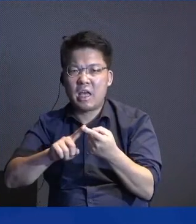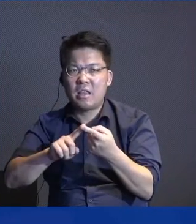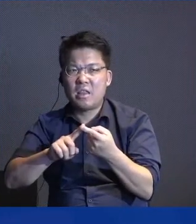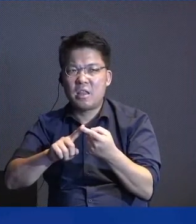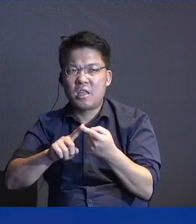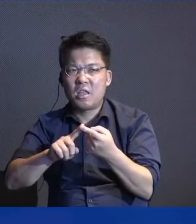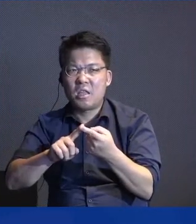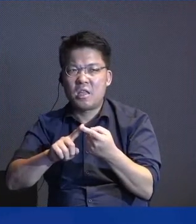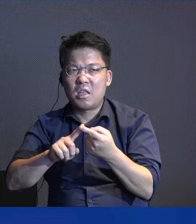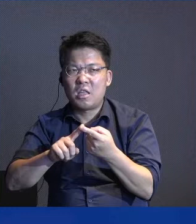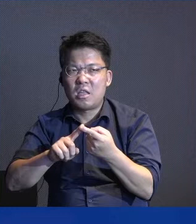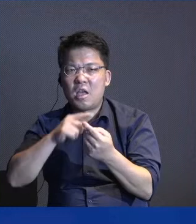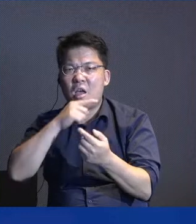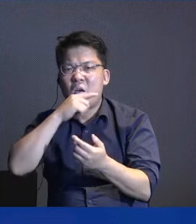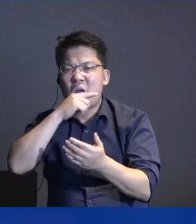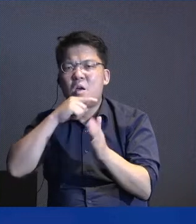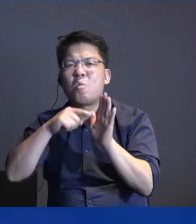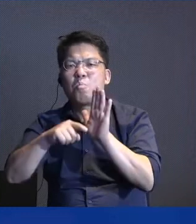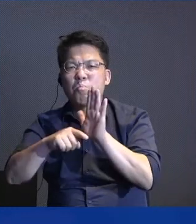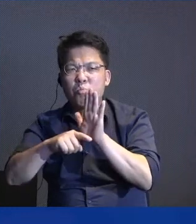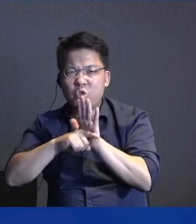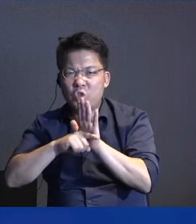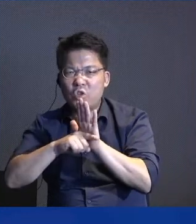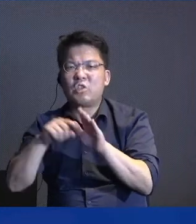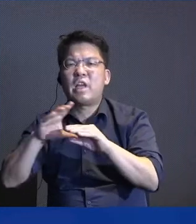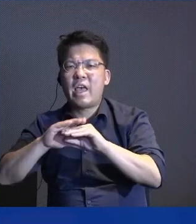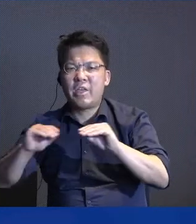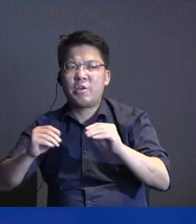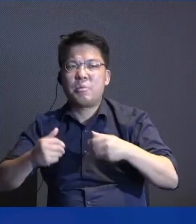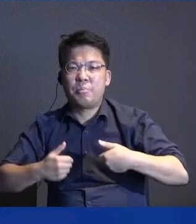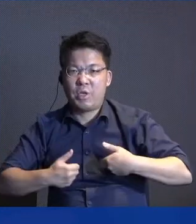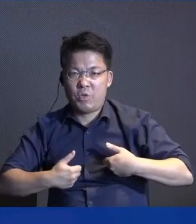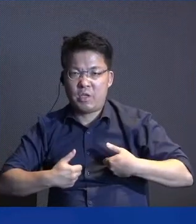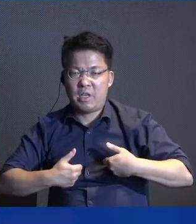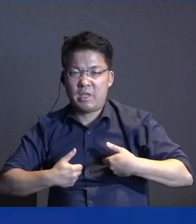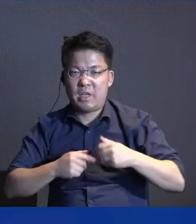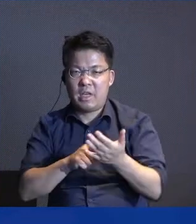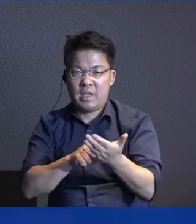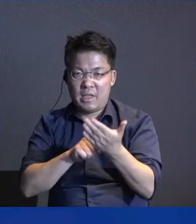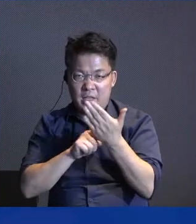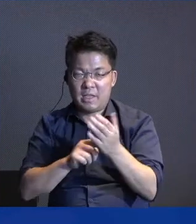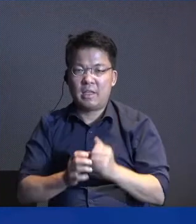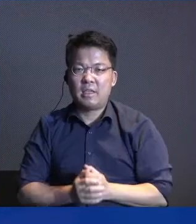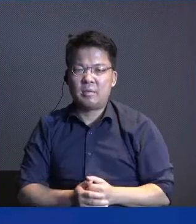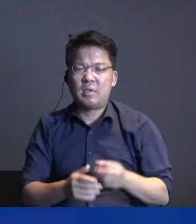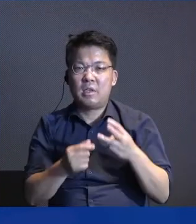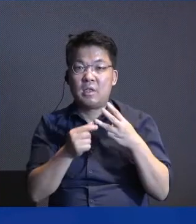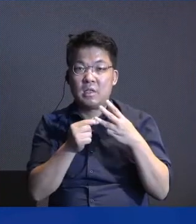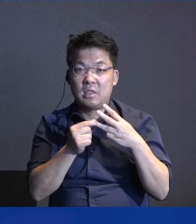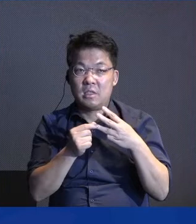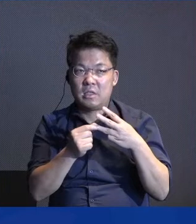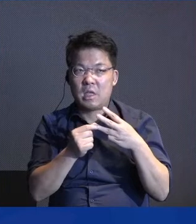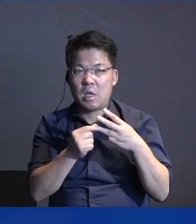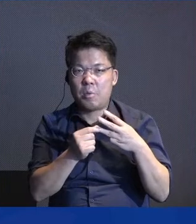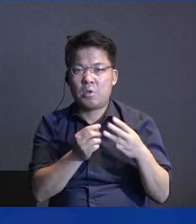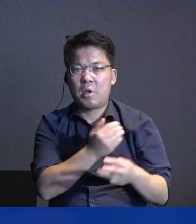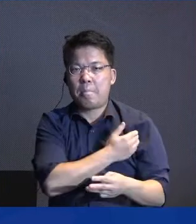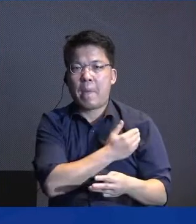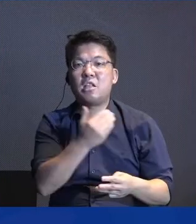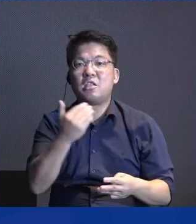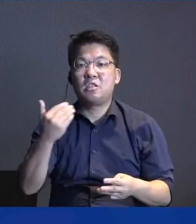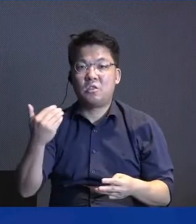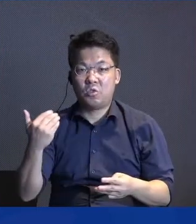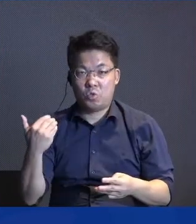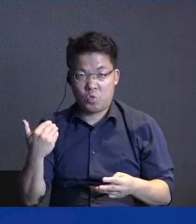or attitude toward state or non-state organization. And studies show that high level of